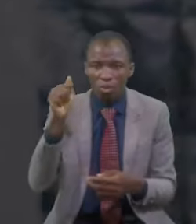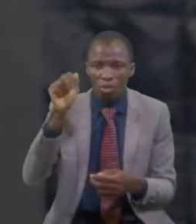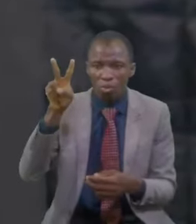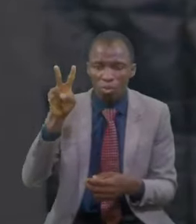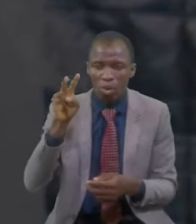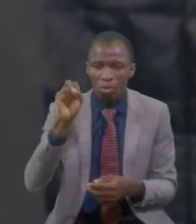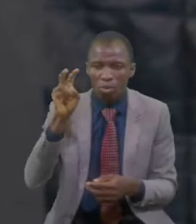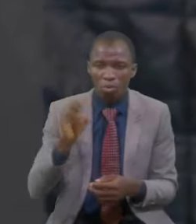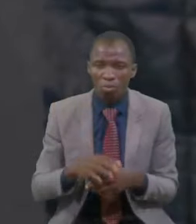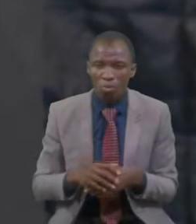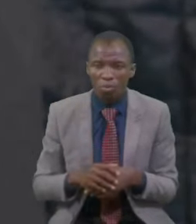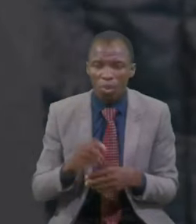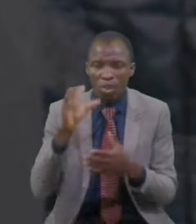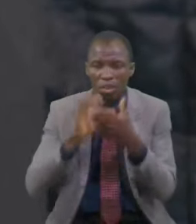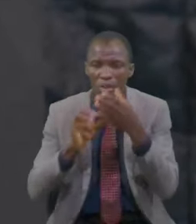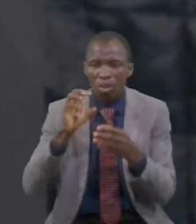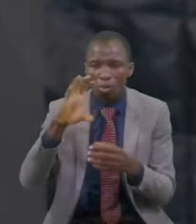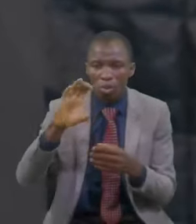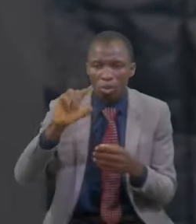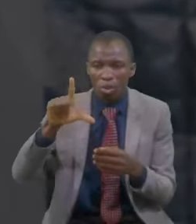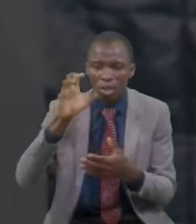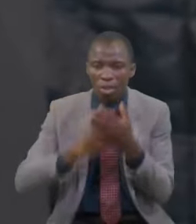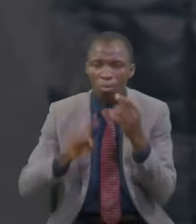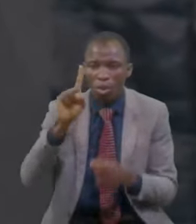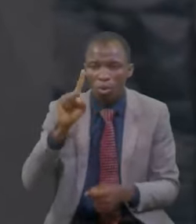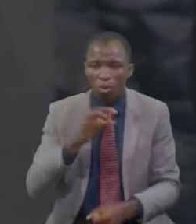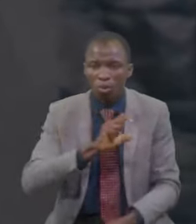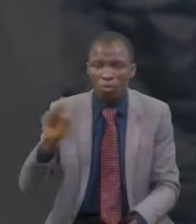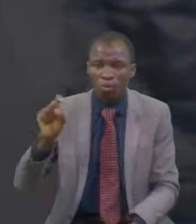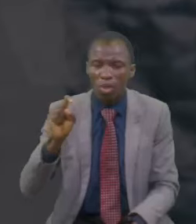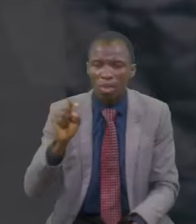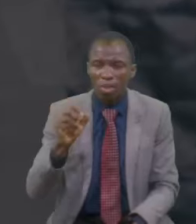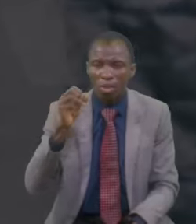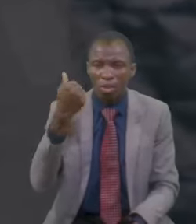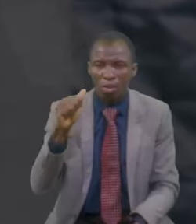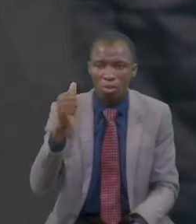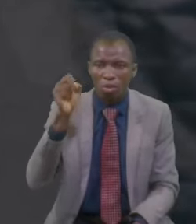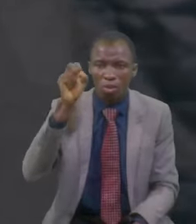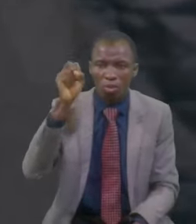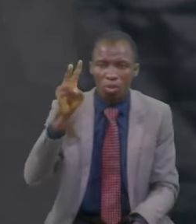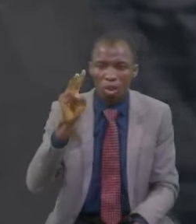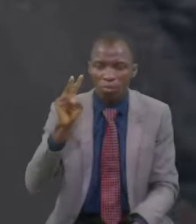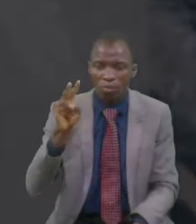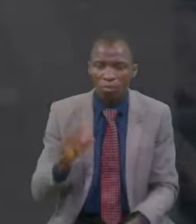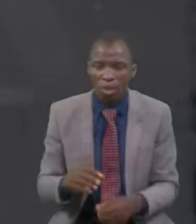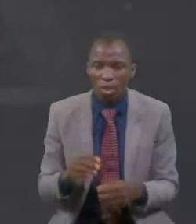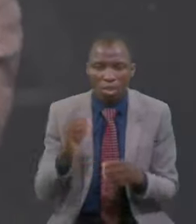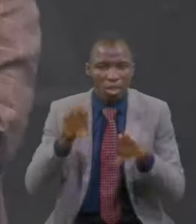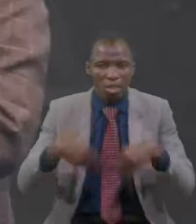Colossians chapter 1, verse 12. Giving thanks unto the Father, which has